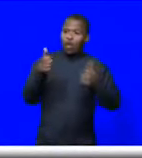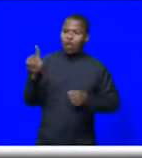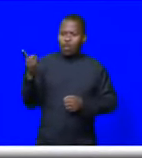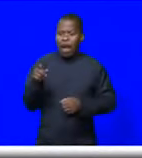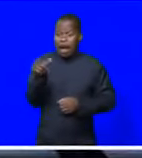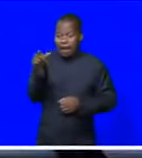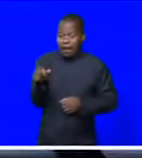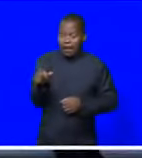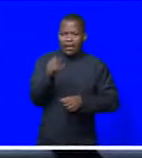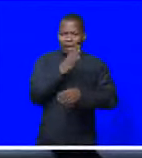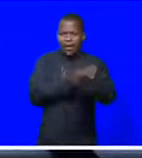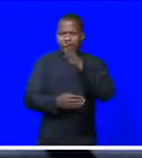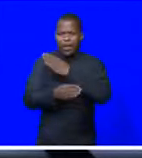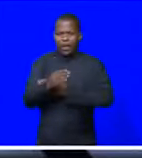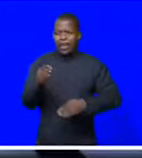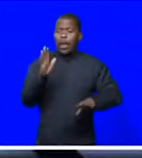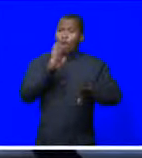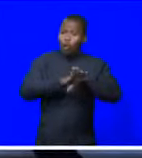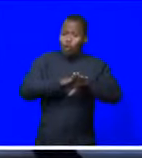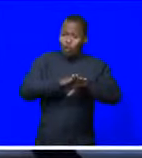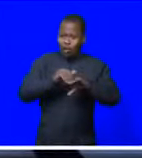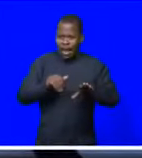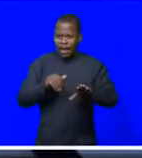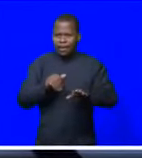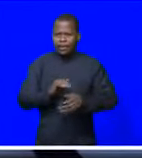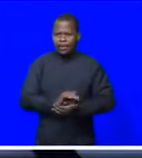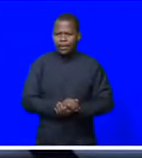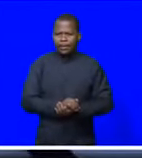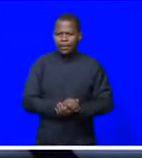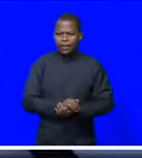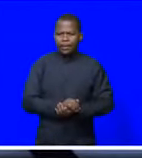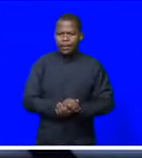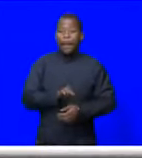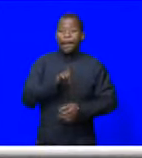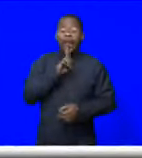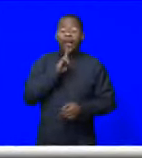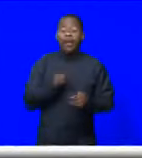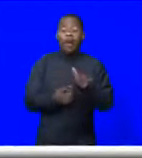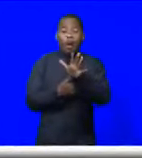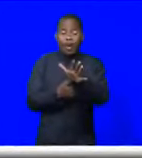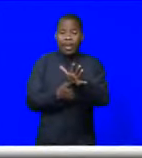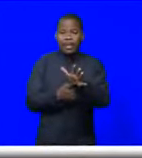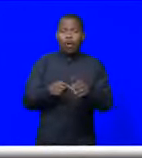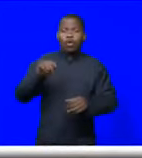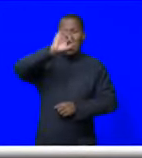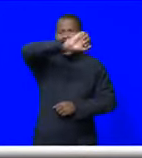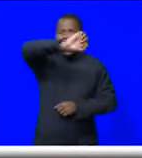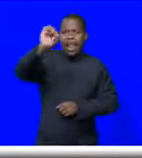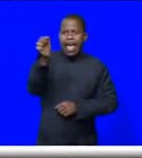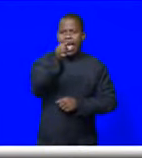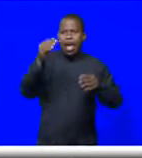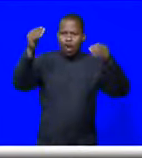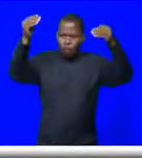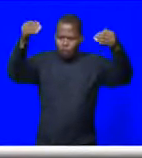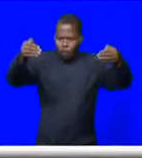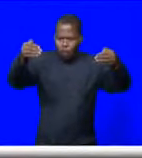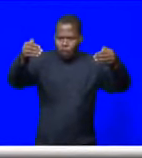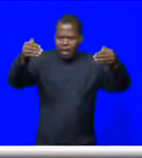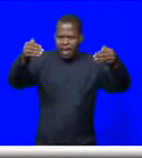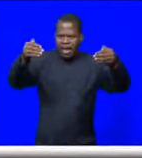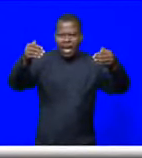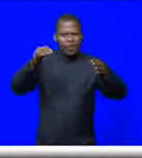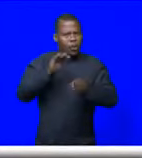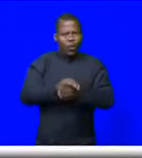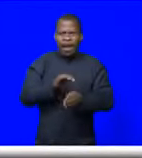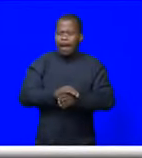Imoto ayiveli nje phela emabhulini ngaleso sikhathi. akathi nje awile losho ukuthi vele bese kuyinqono